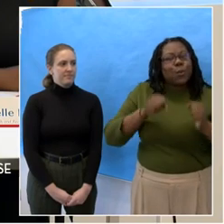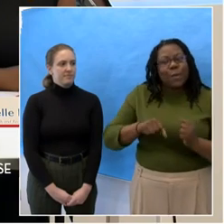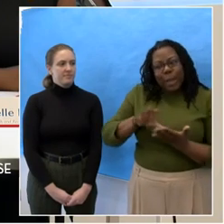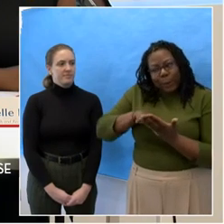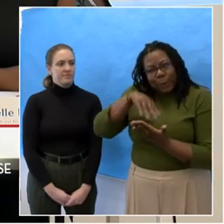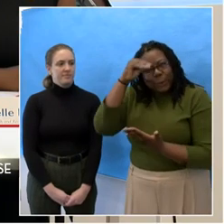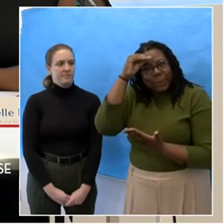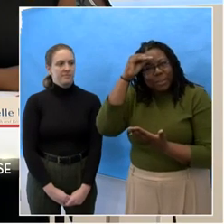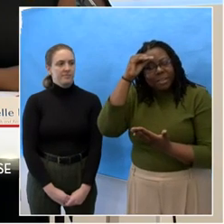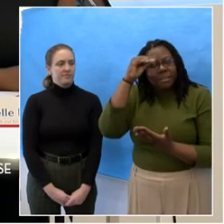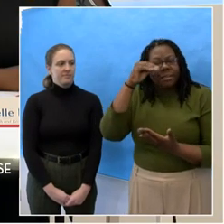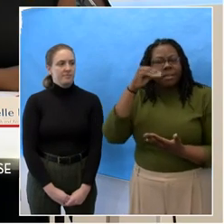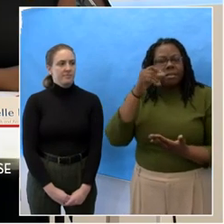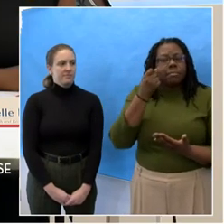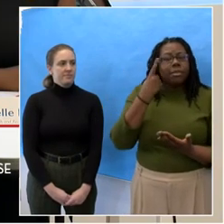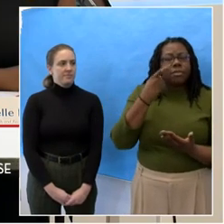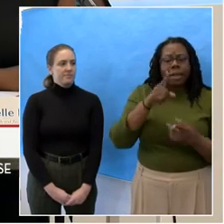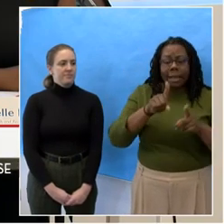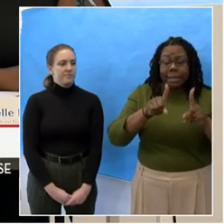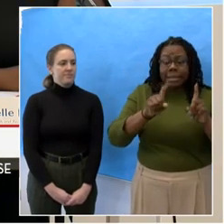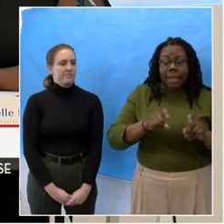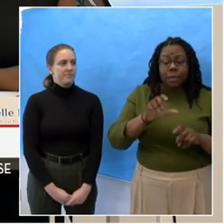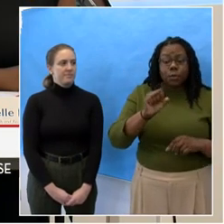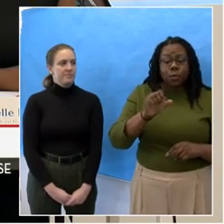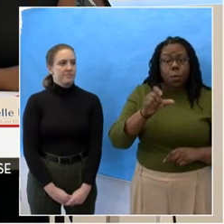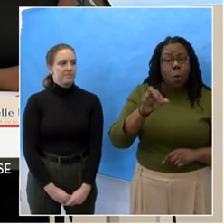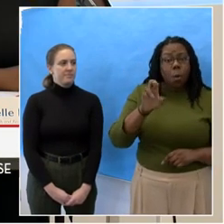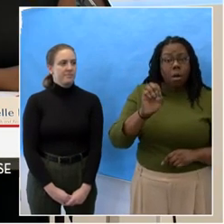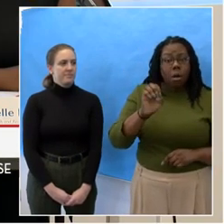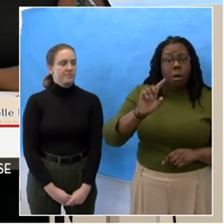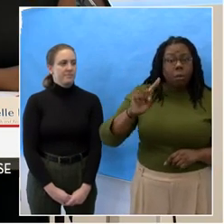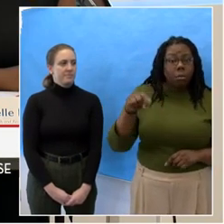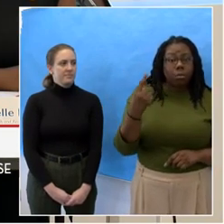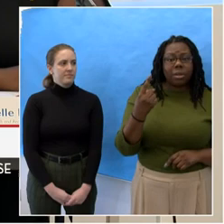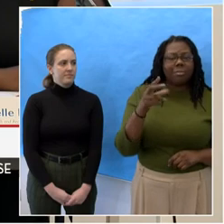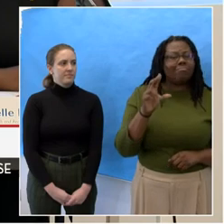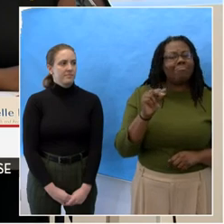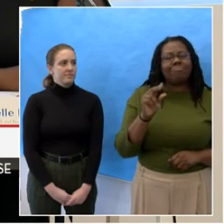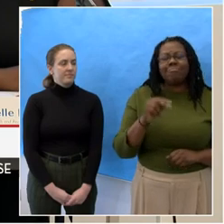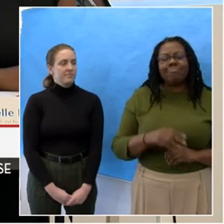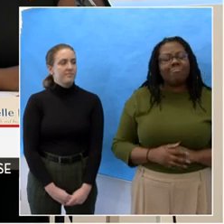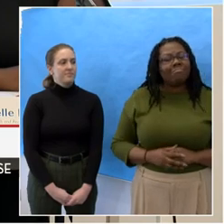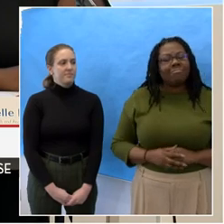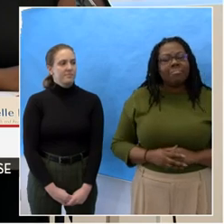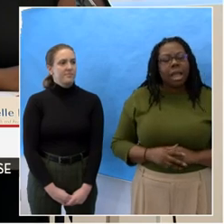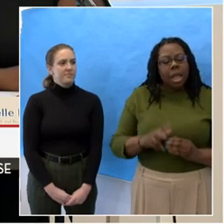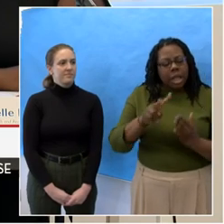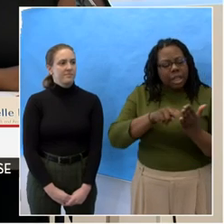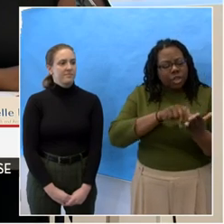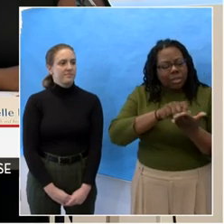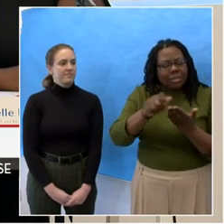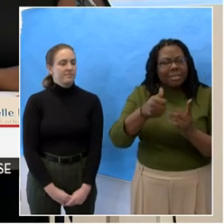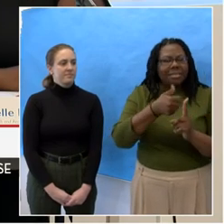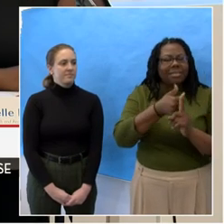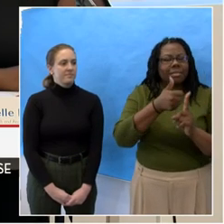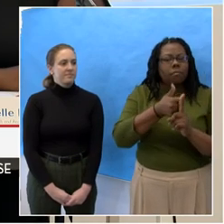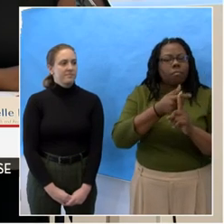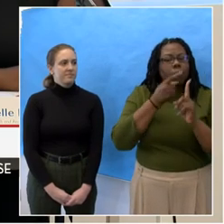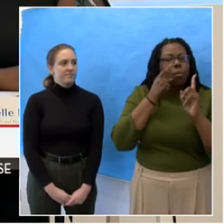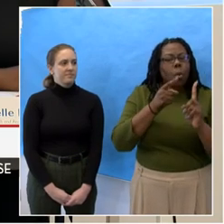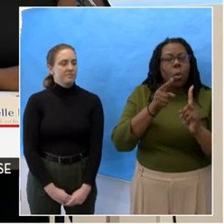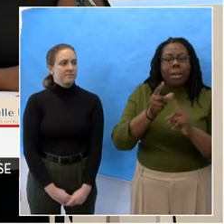And it's not just a test score, right? The work of literacy is about empowering people to live the lives of their